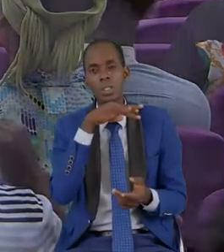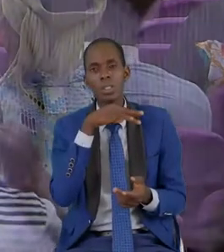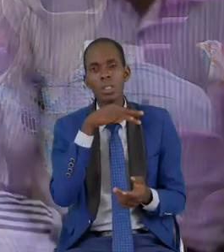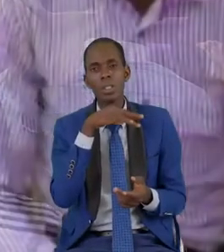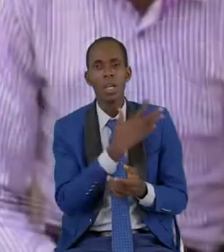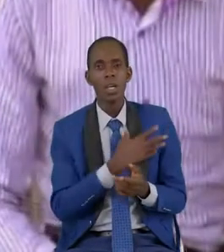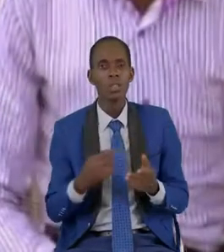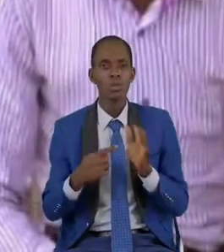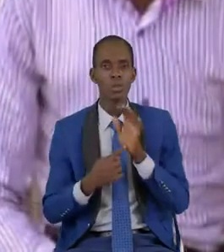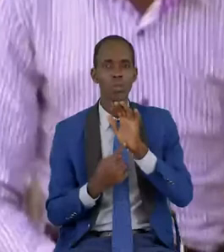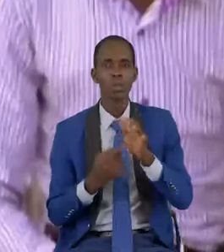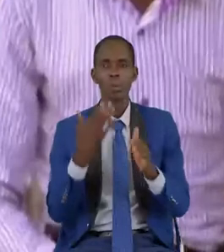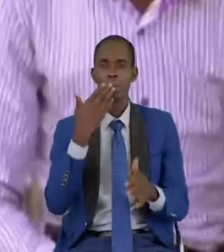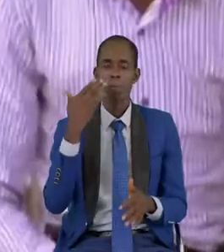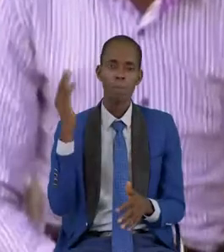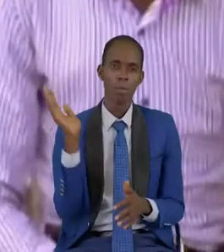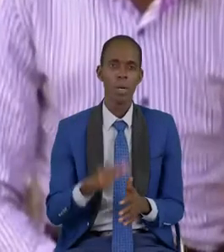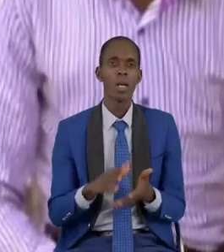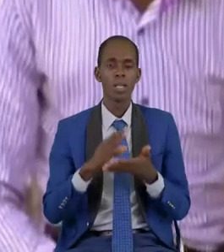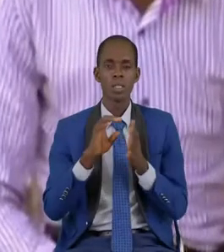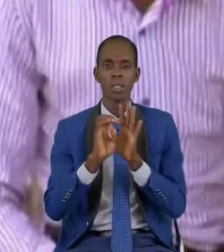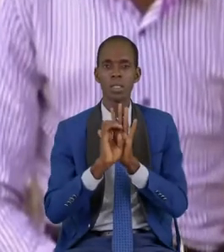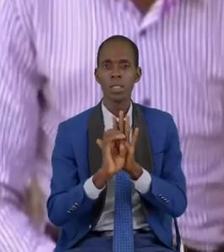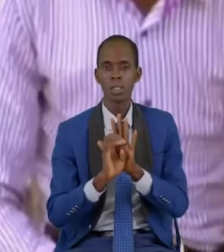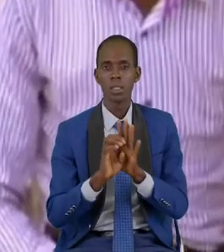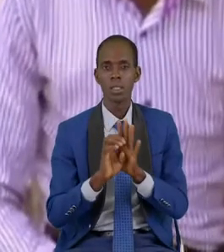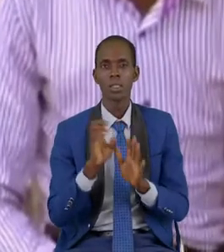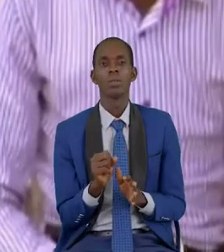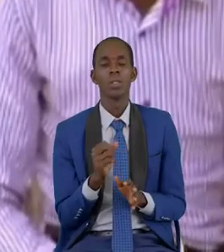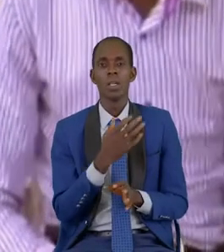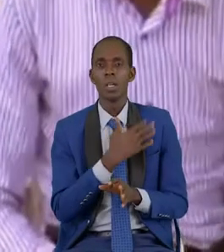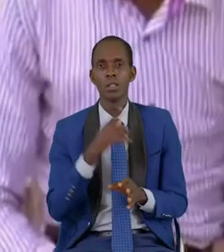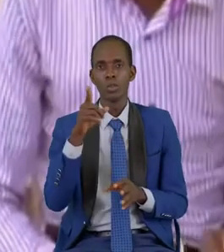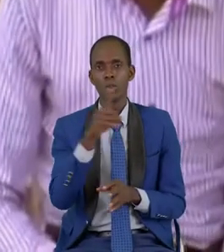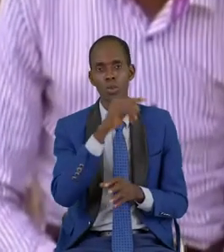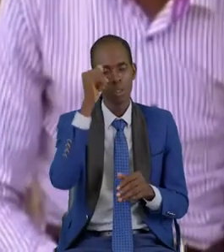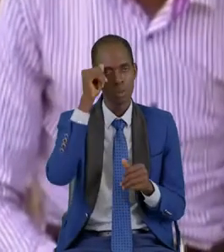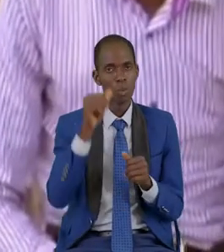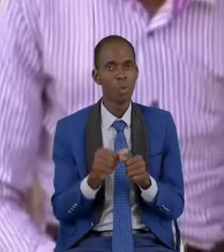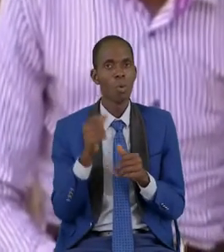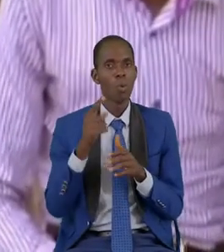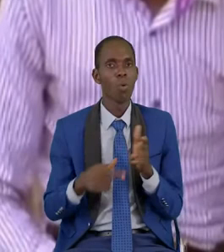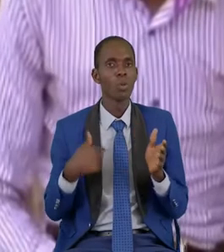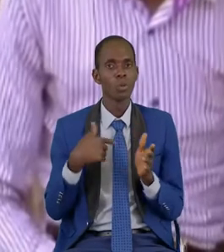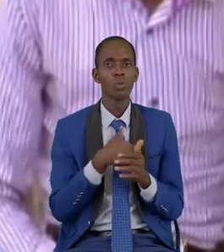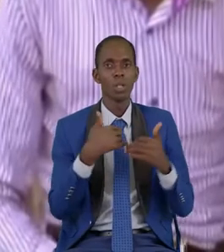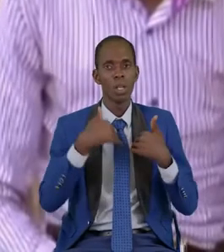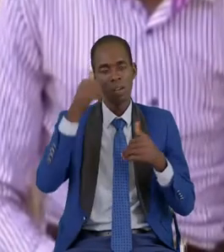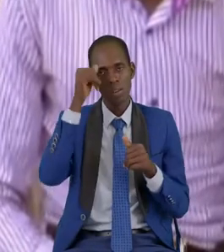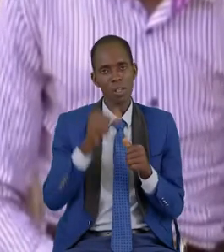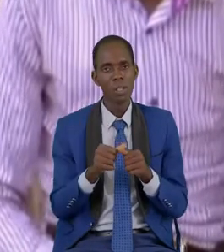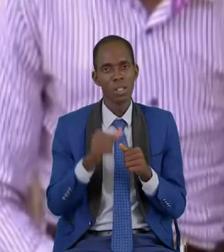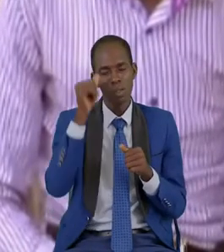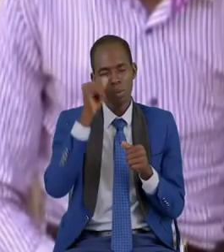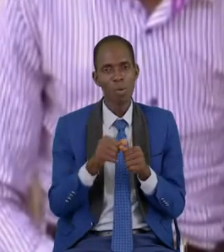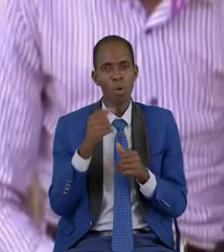bad example, and then you remember what you have learned, and you remember the courage